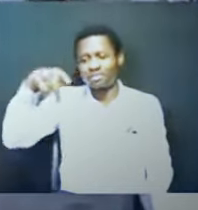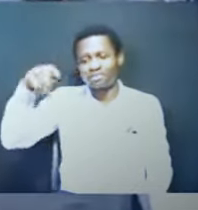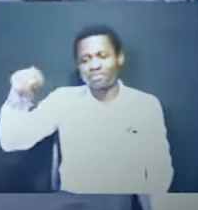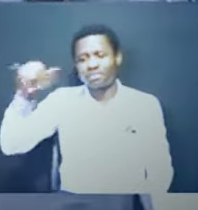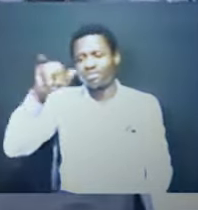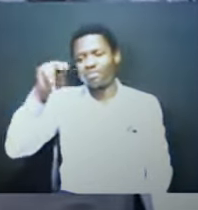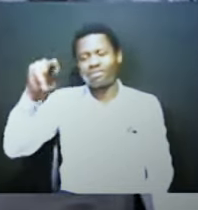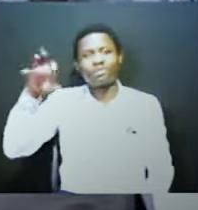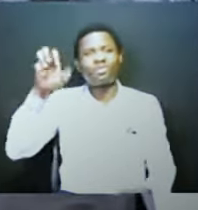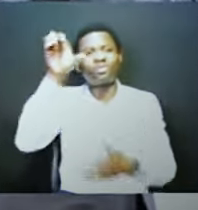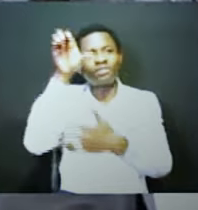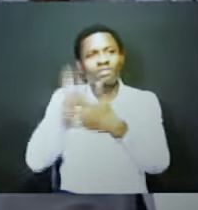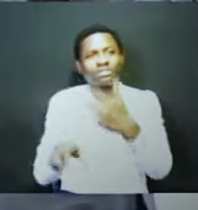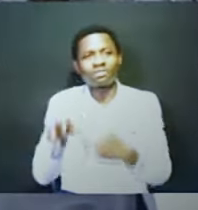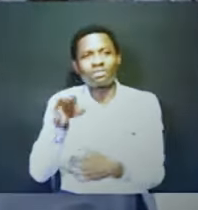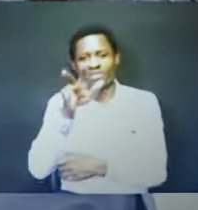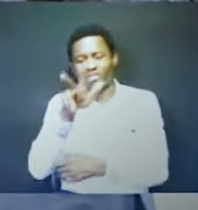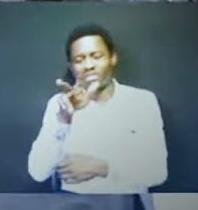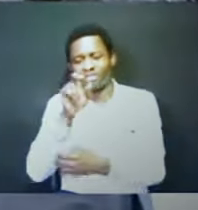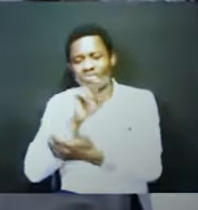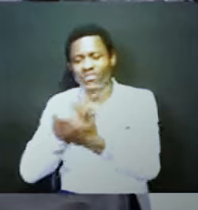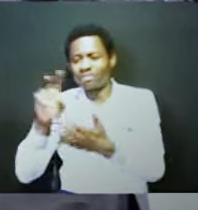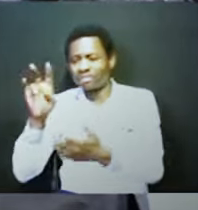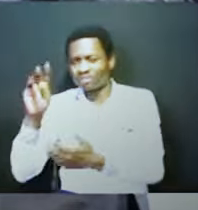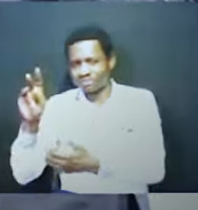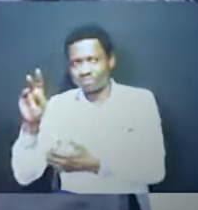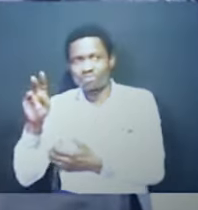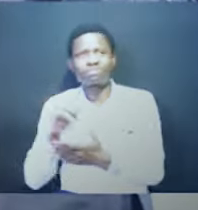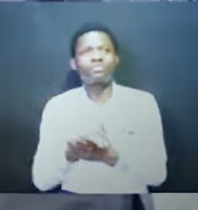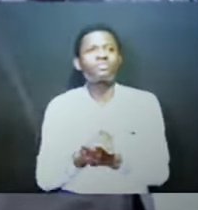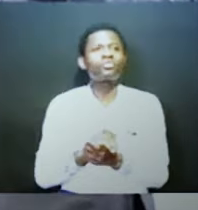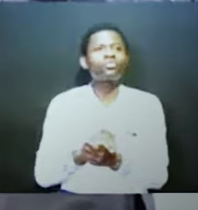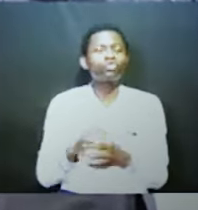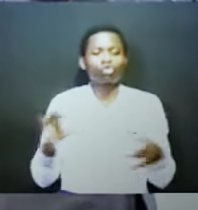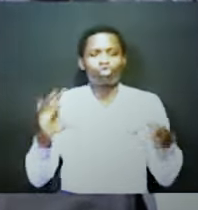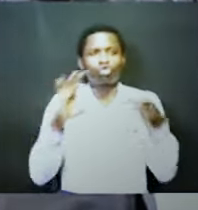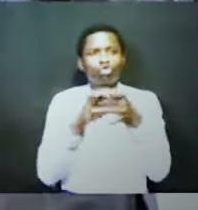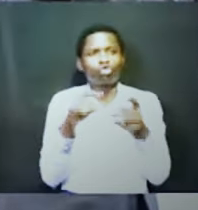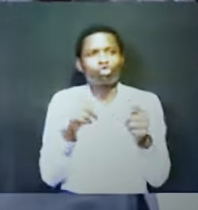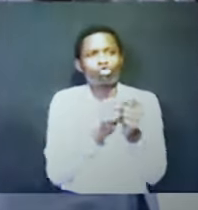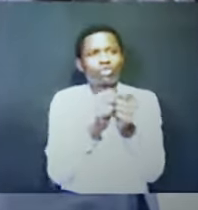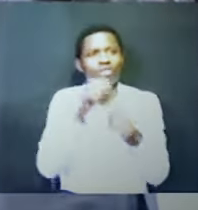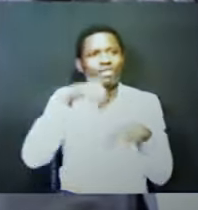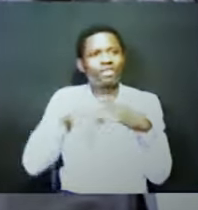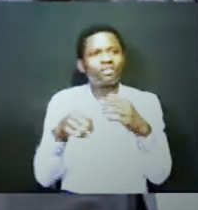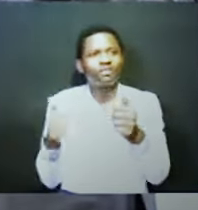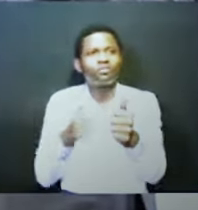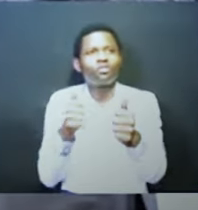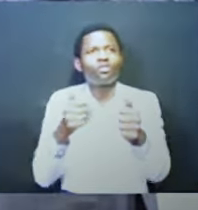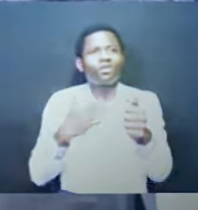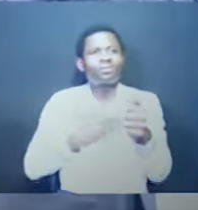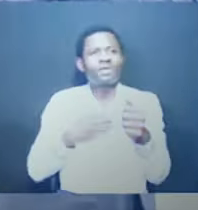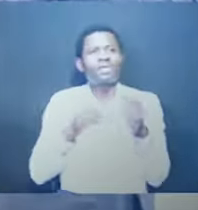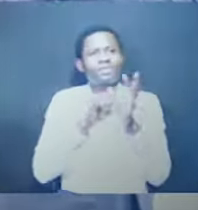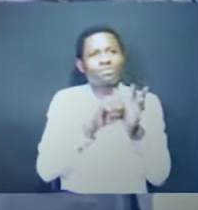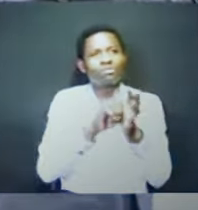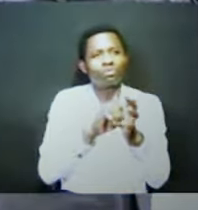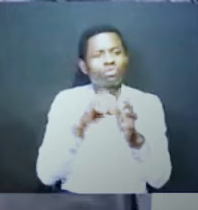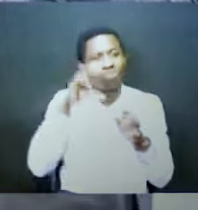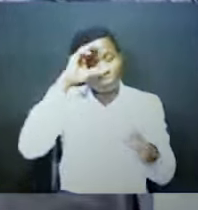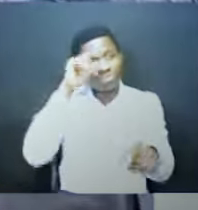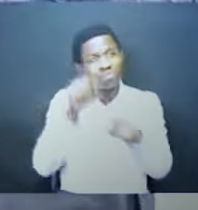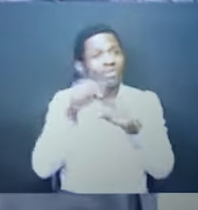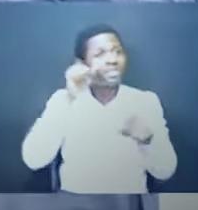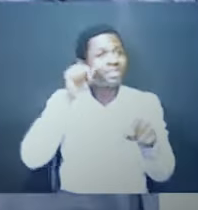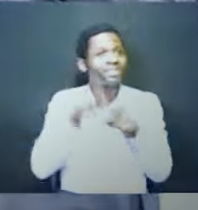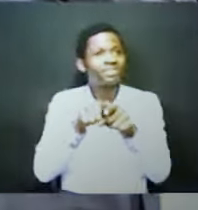you have us as a model, keep your eyes on those who live as we do. Keep your eyes on